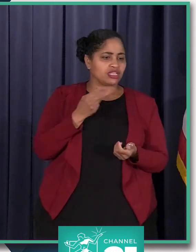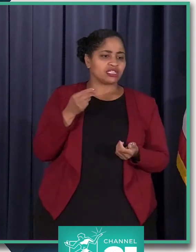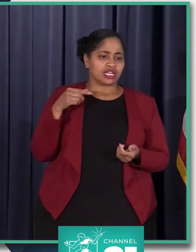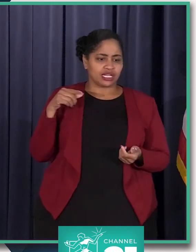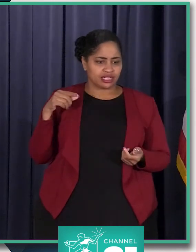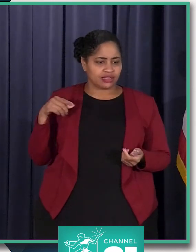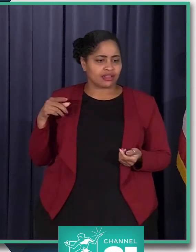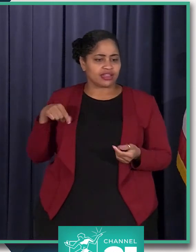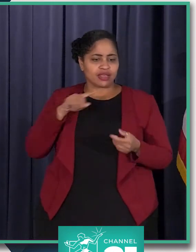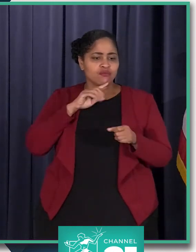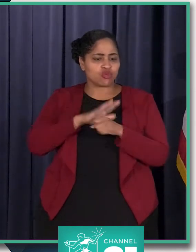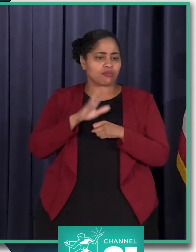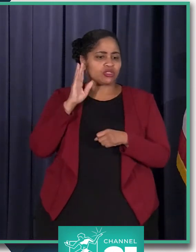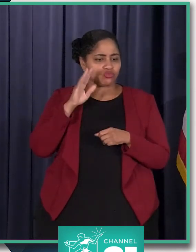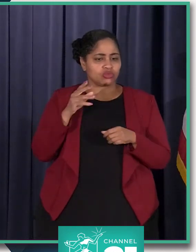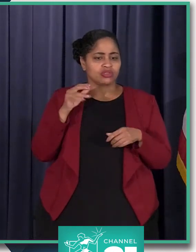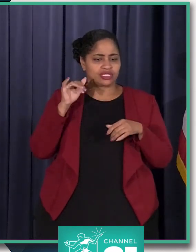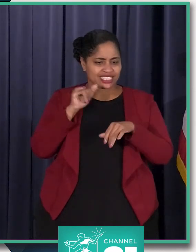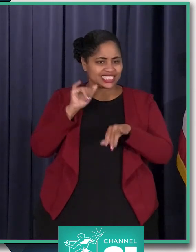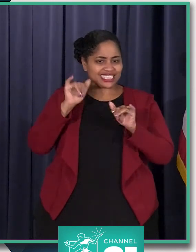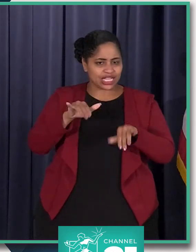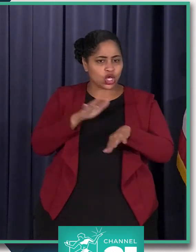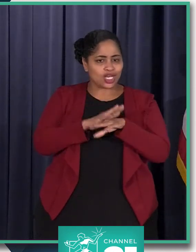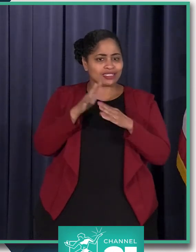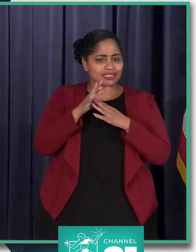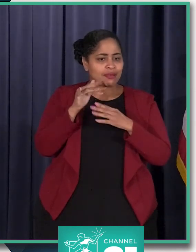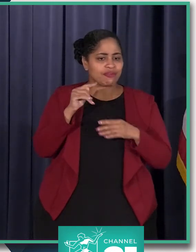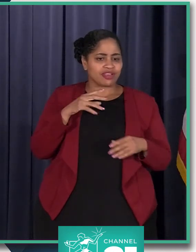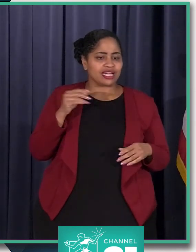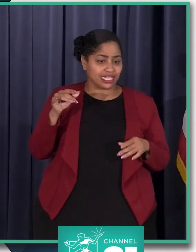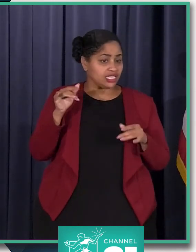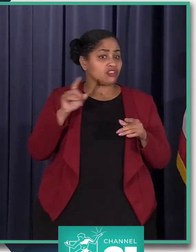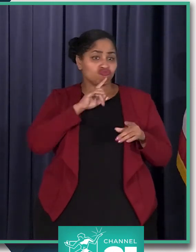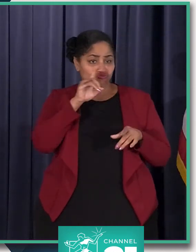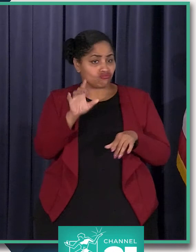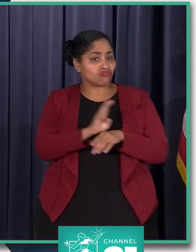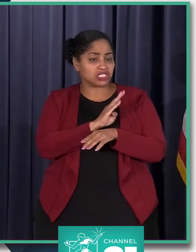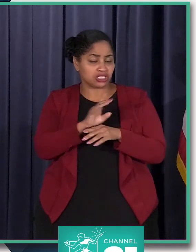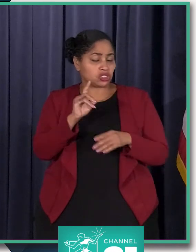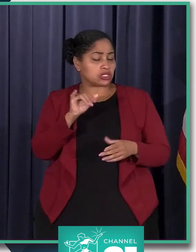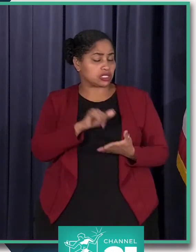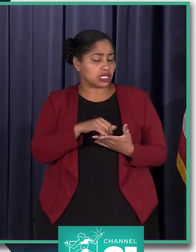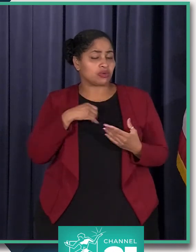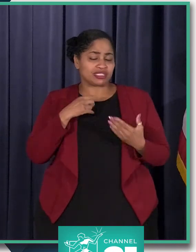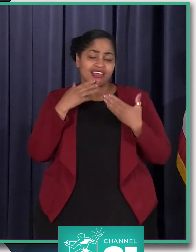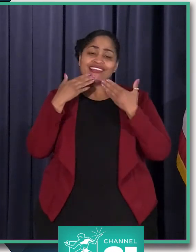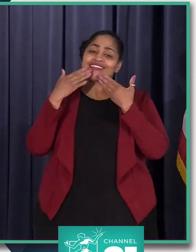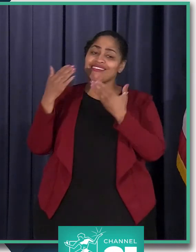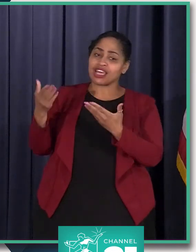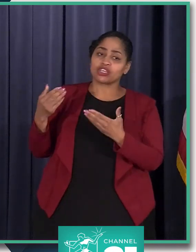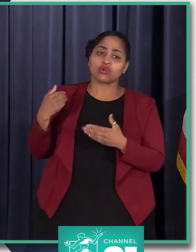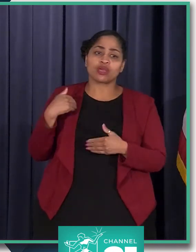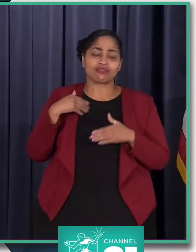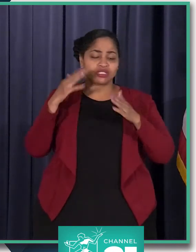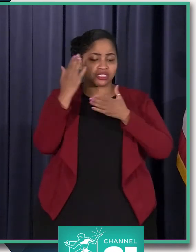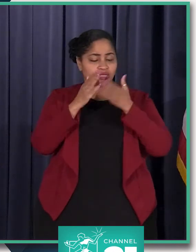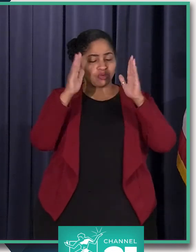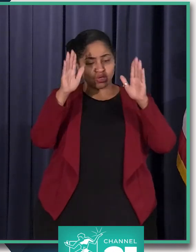he promised that he was going to stay on top of it, and he stayed true to his word. So we want to say thank you. You have some